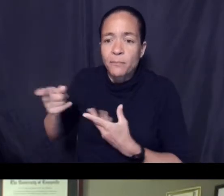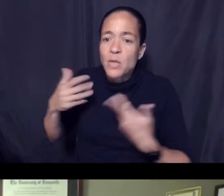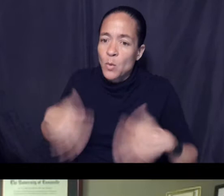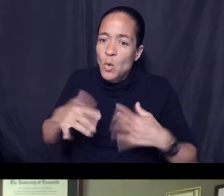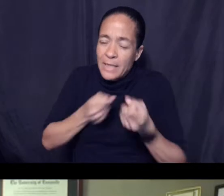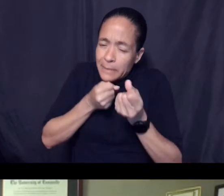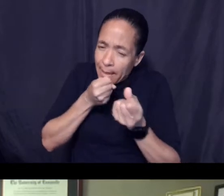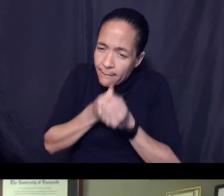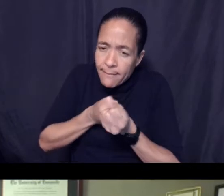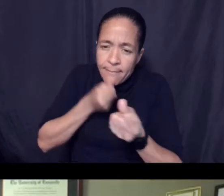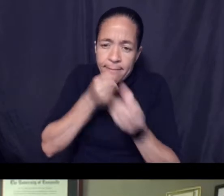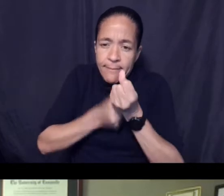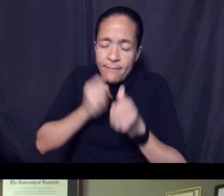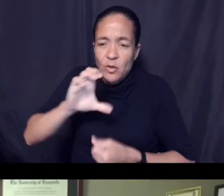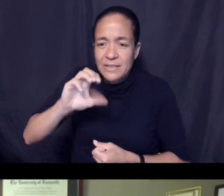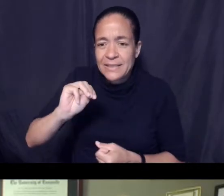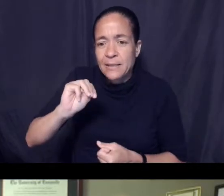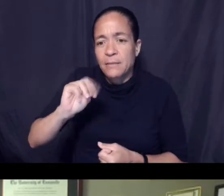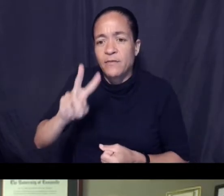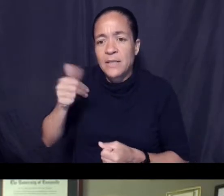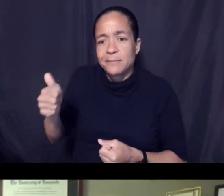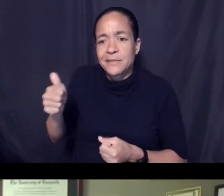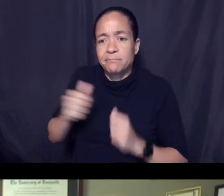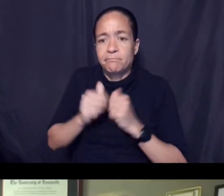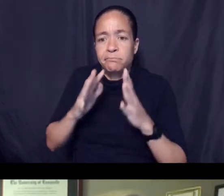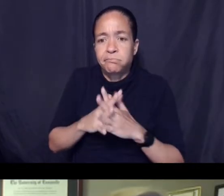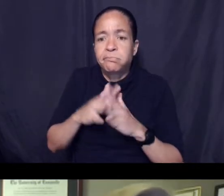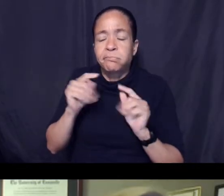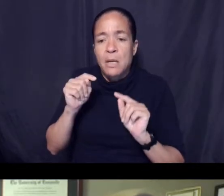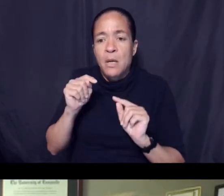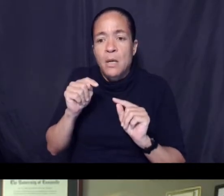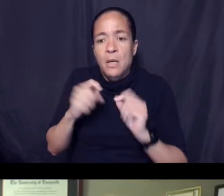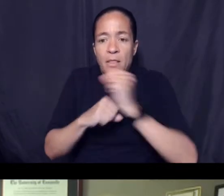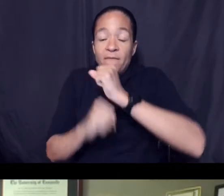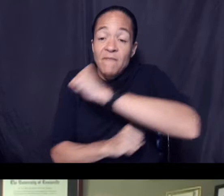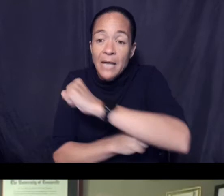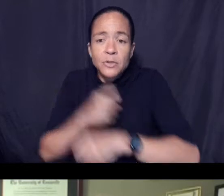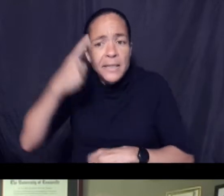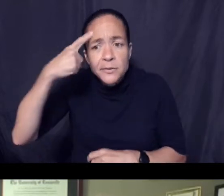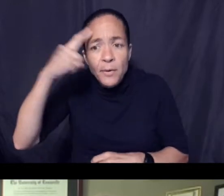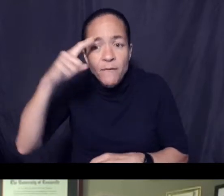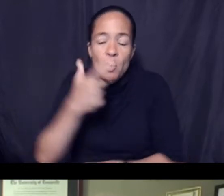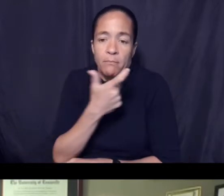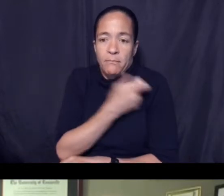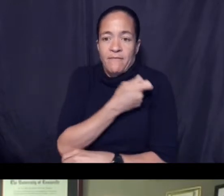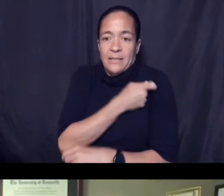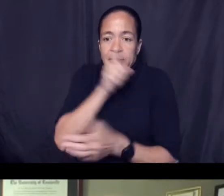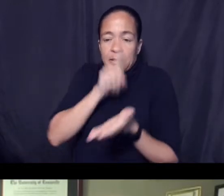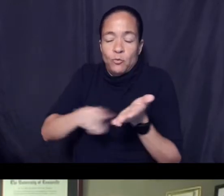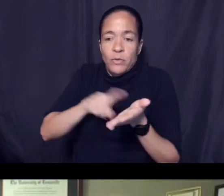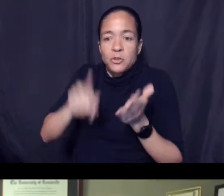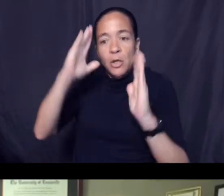congenital CMV and has established this foundation for vaccine research in hopes that other